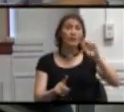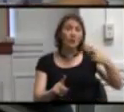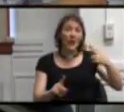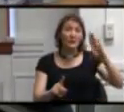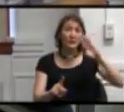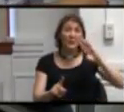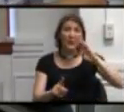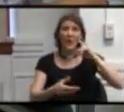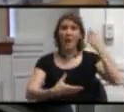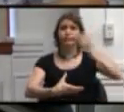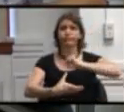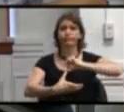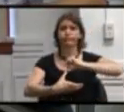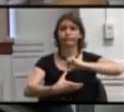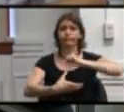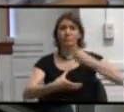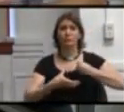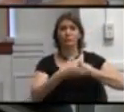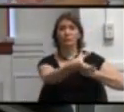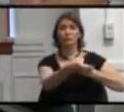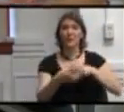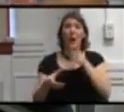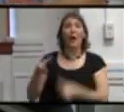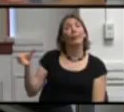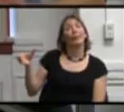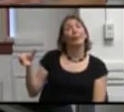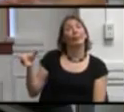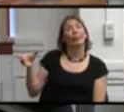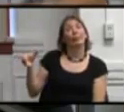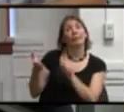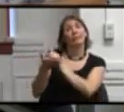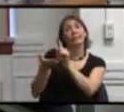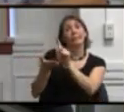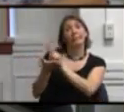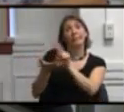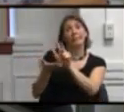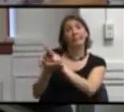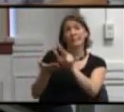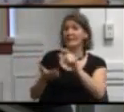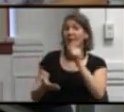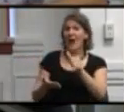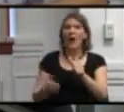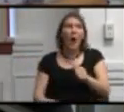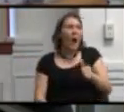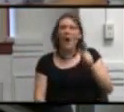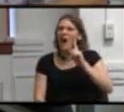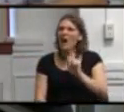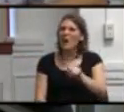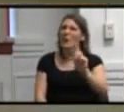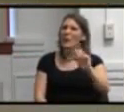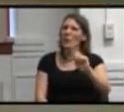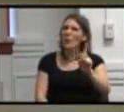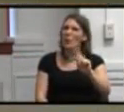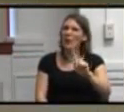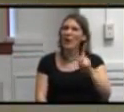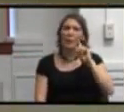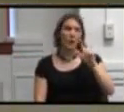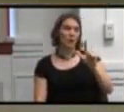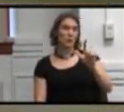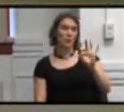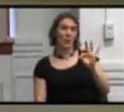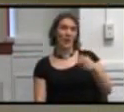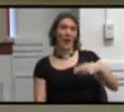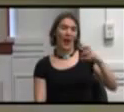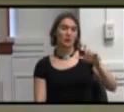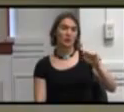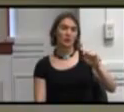know, it's right out of the taps. It's not beer that's been sitting on a store shelf for who knows how long. Where exactly are you going to be looking? We're going to be at 29 High